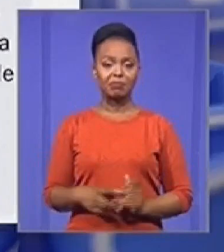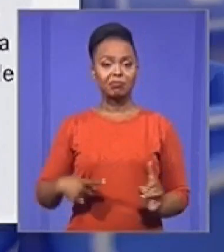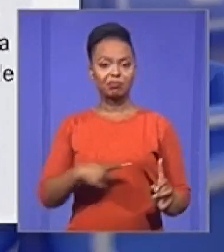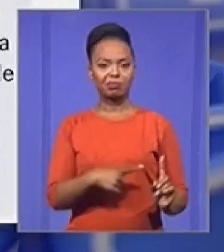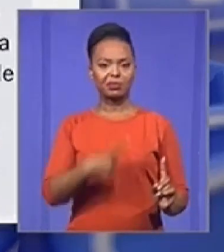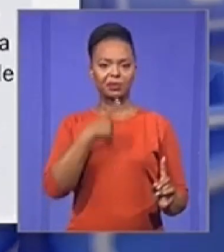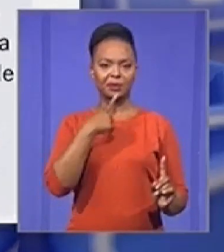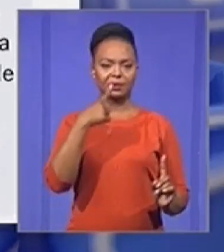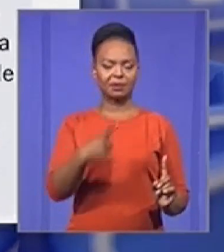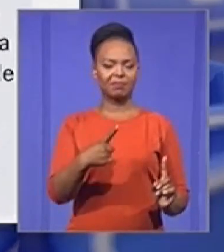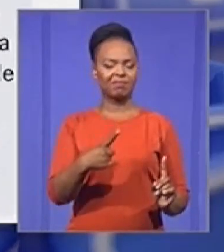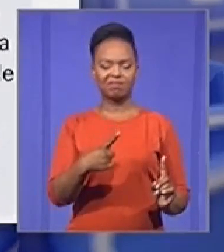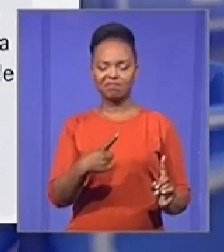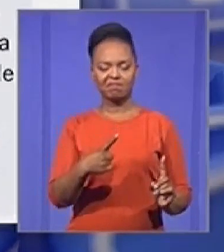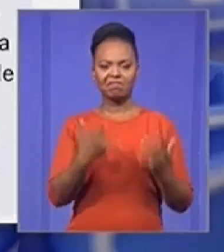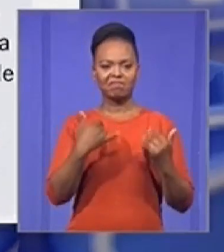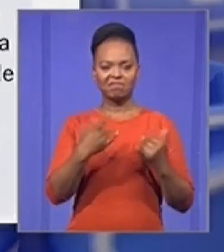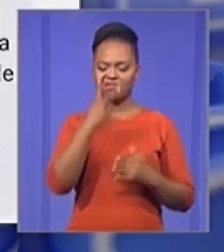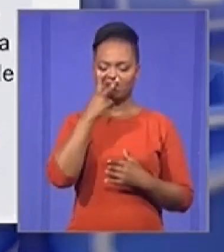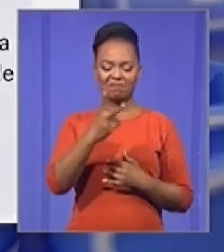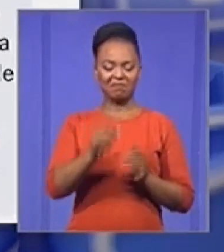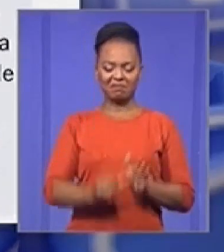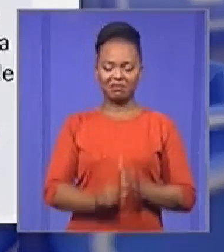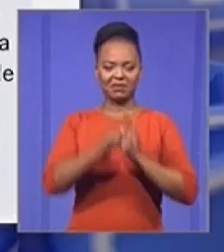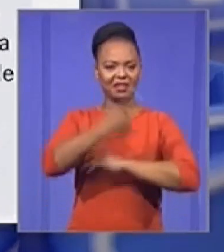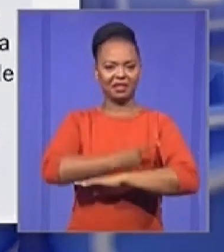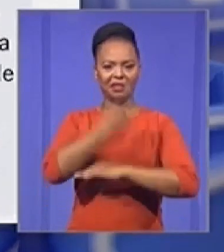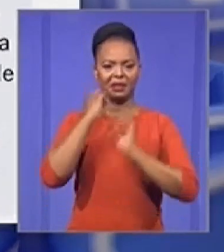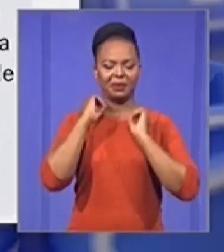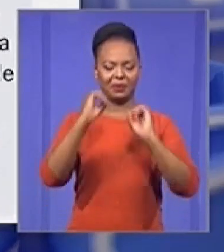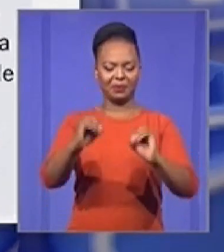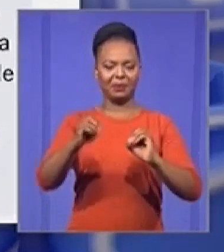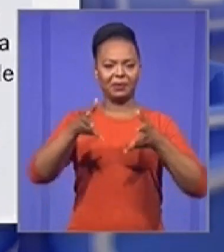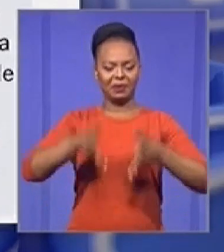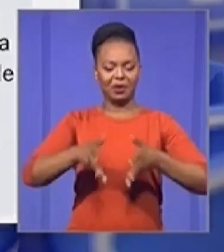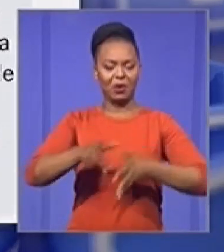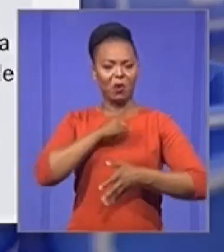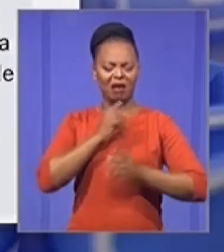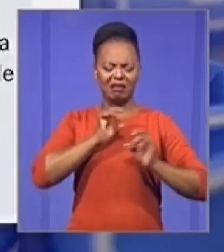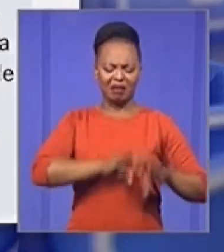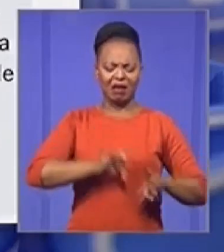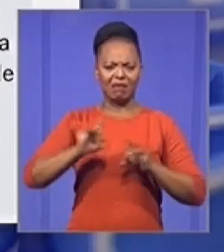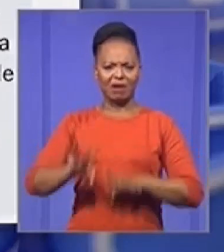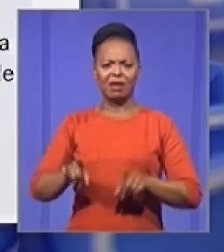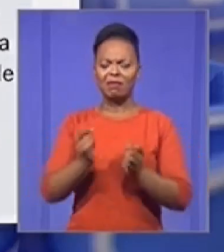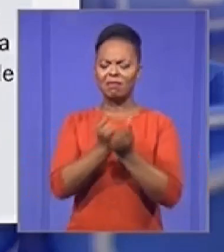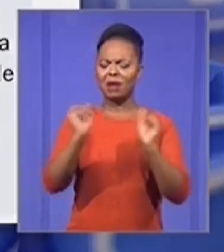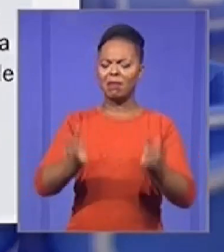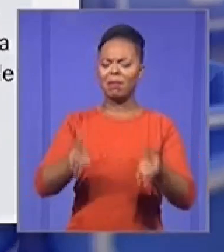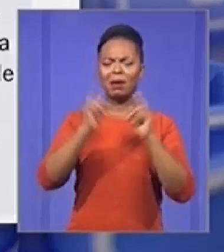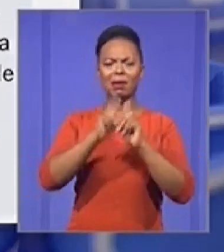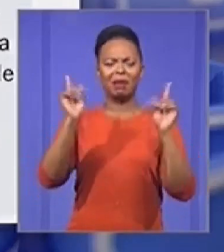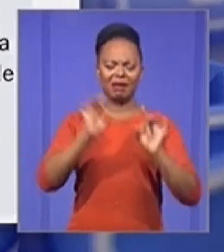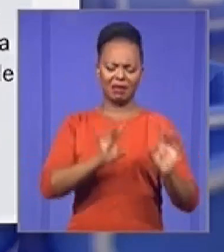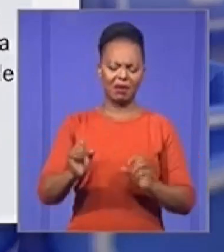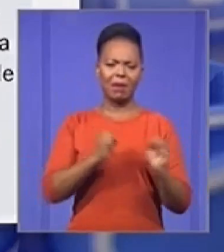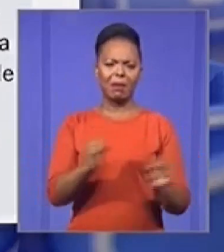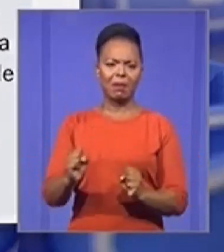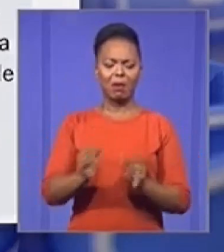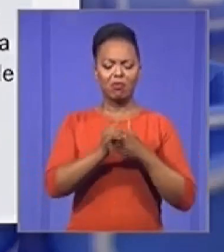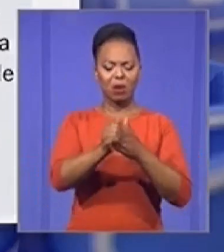Lesiba Simon yena o re ha ke bone molemo wa letsatsi la tokoloho hobane re ntse re sokola la se re fumane tokoloho eo ba eta pele